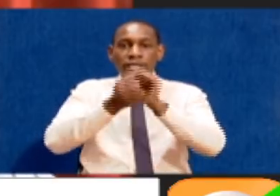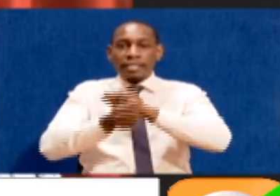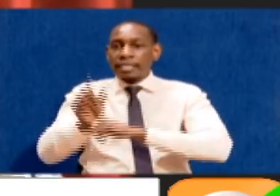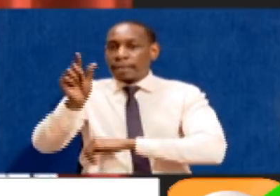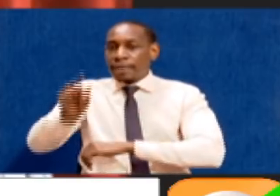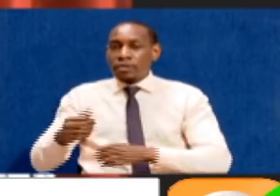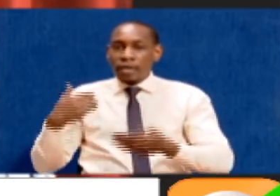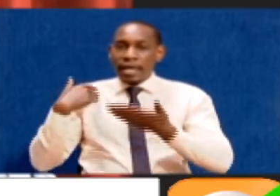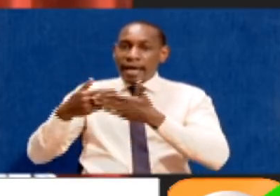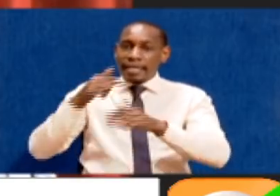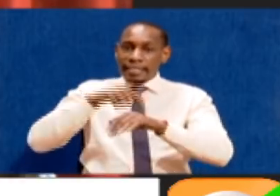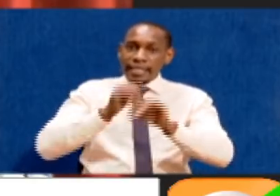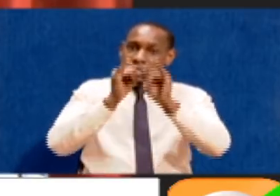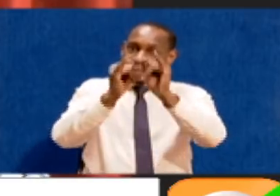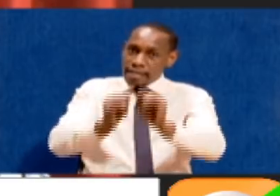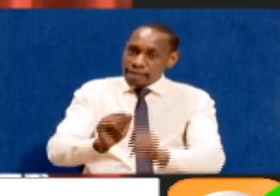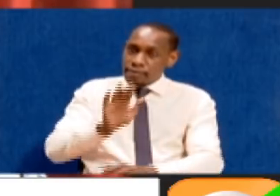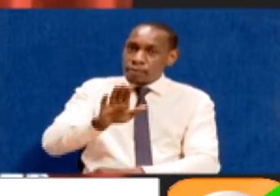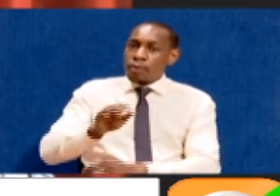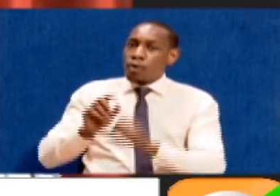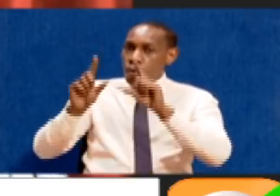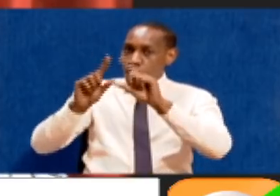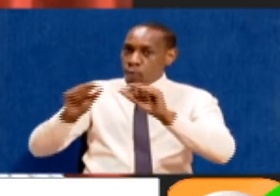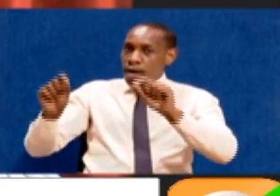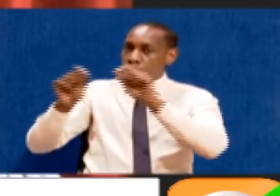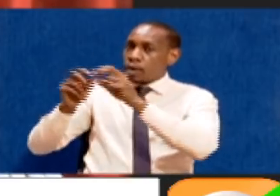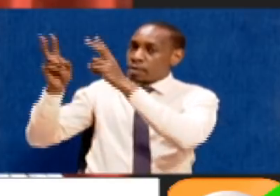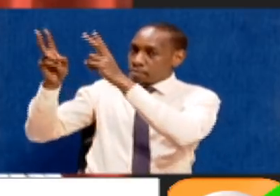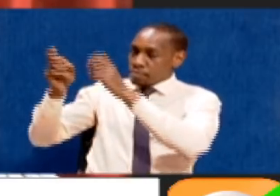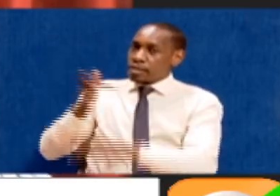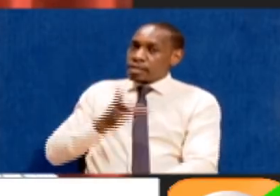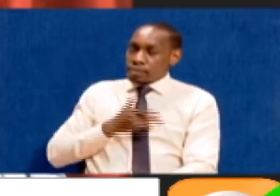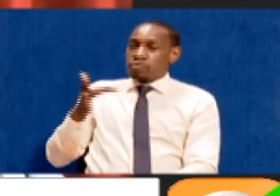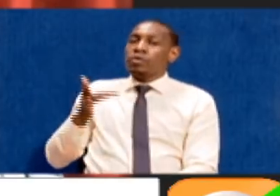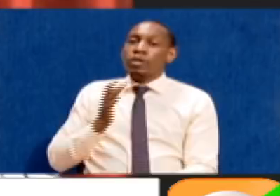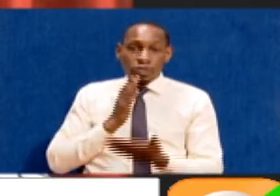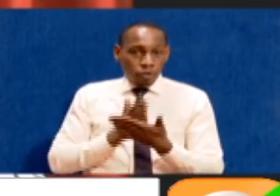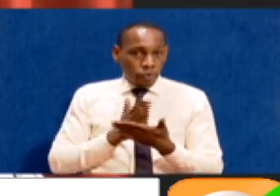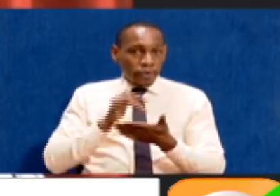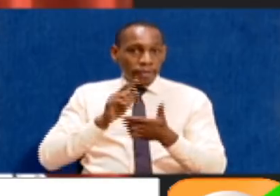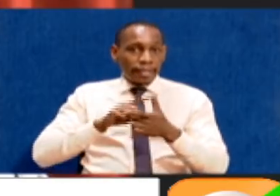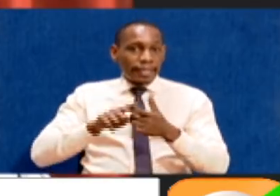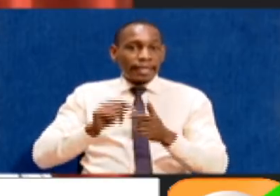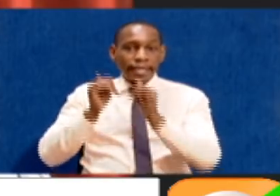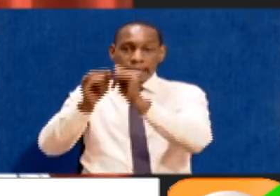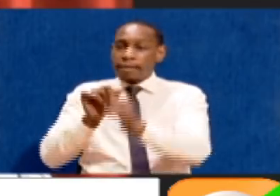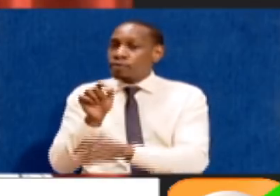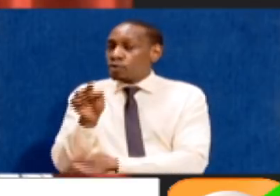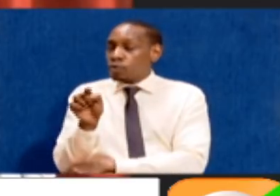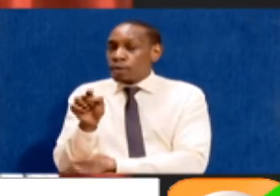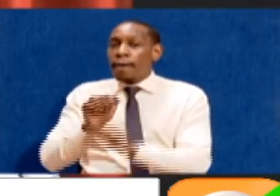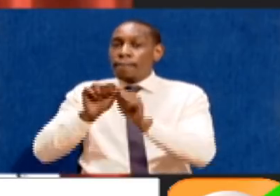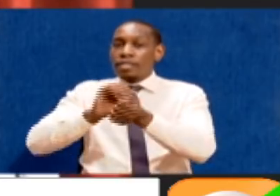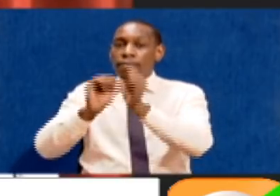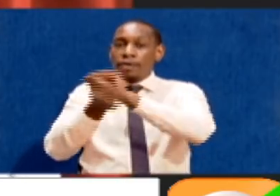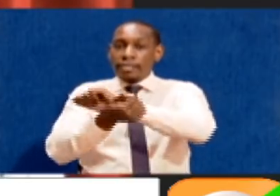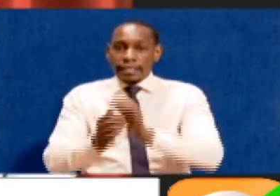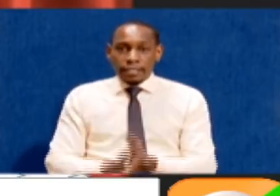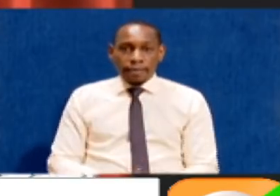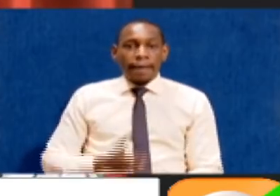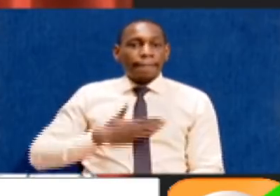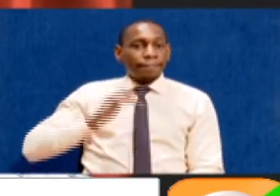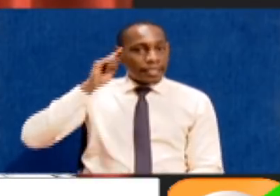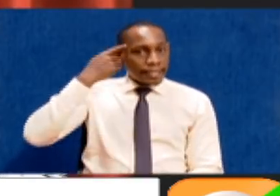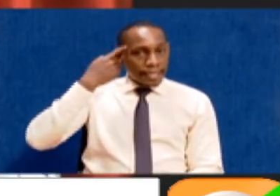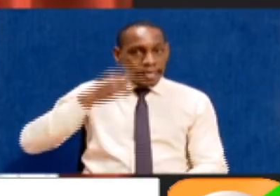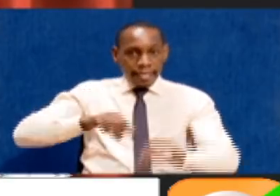else until that individual hears the word and gets convicted, then they can change. I think